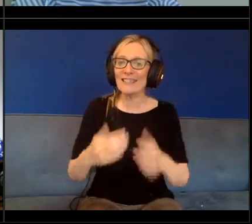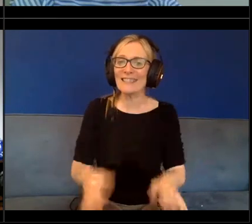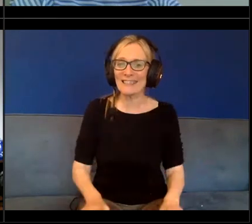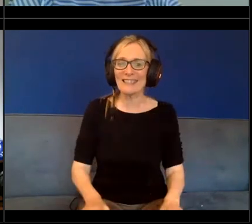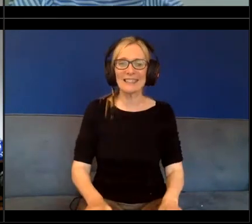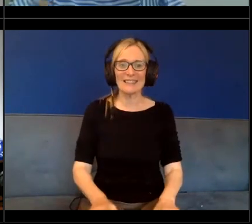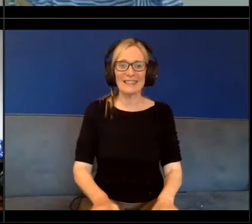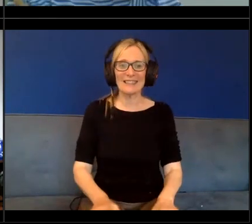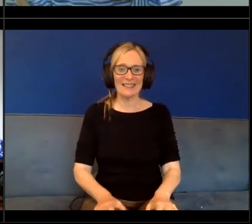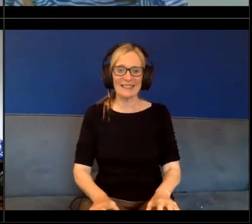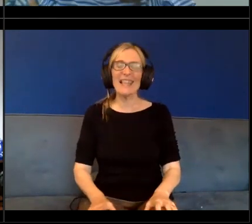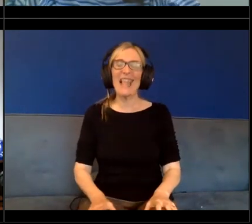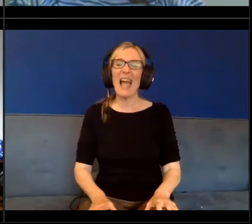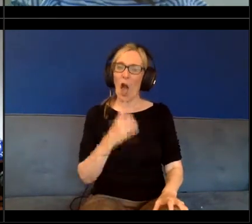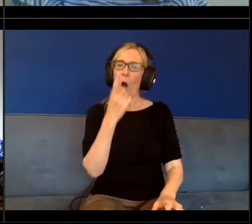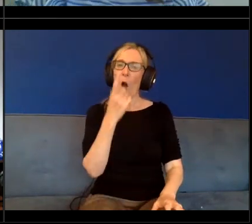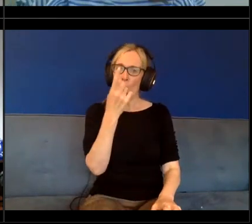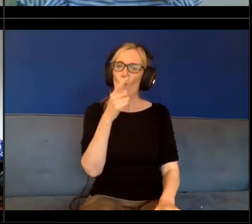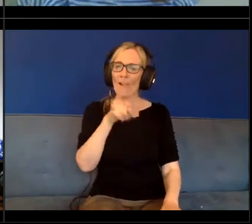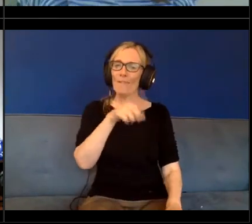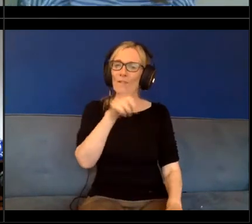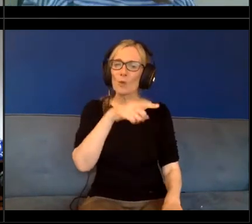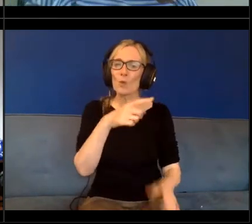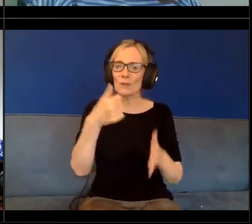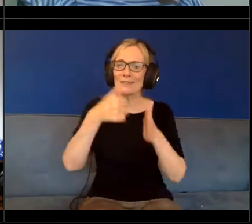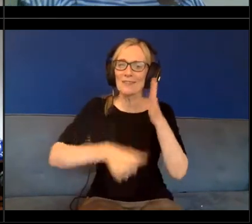One of you two start.